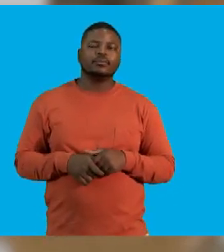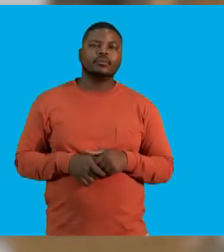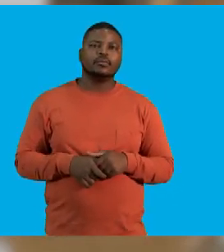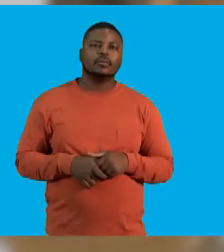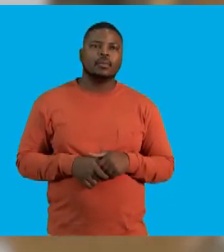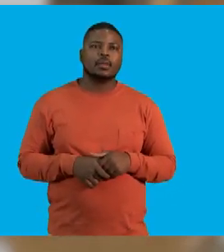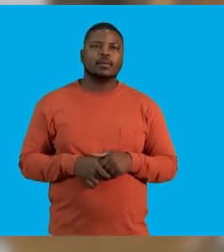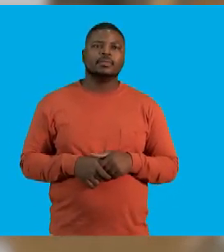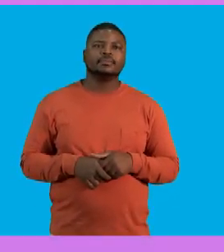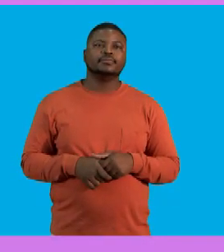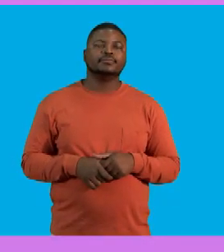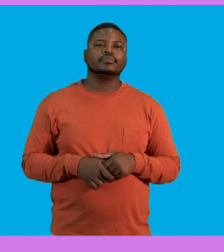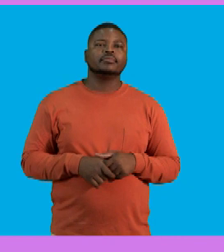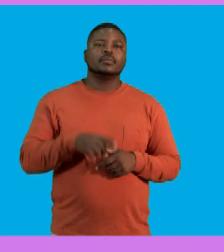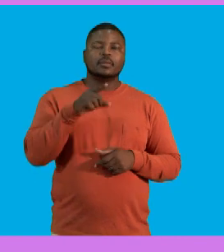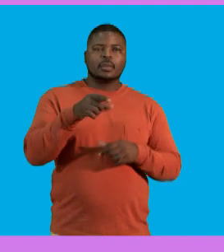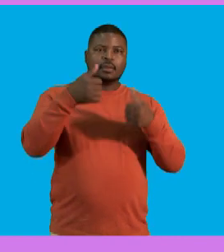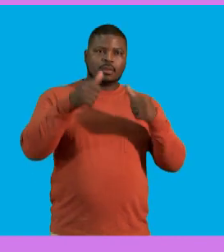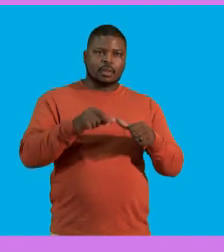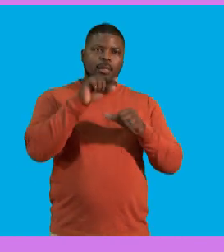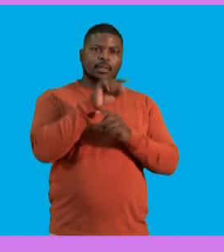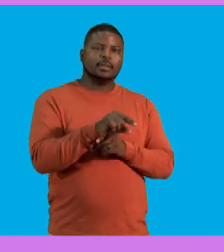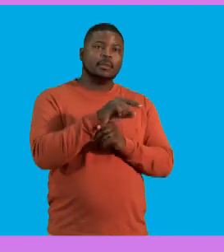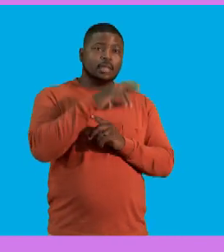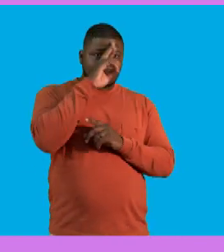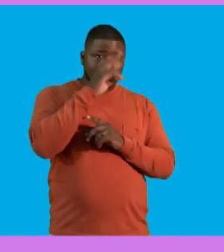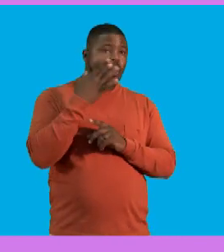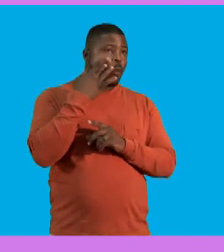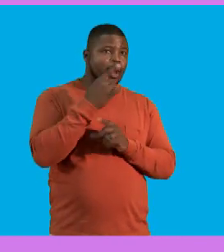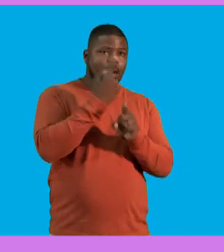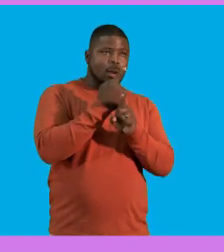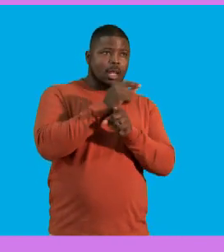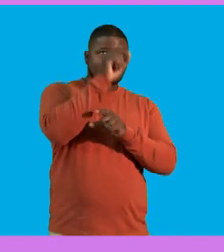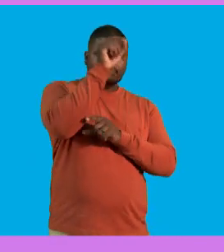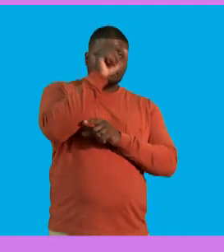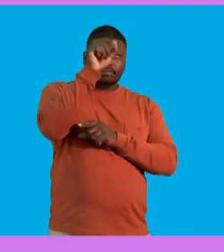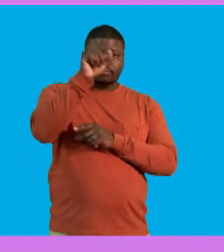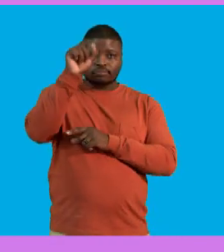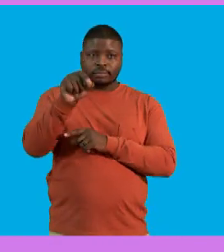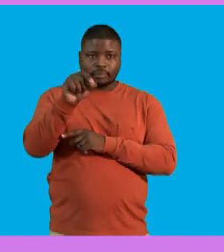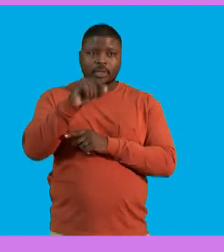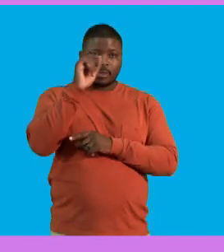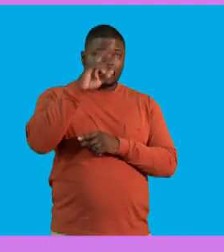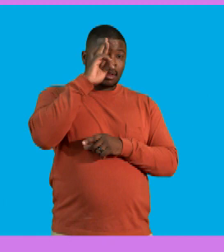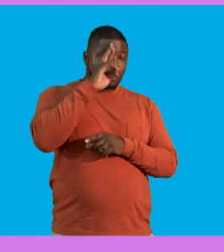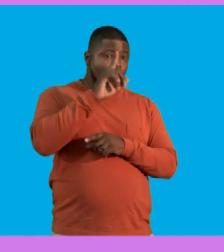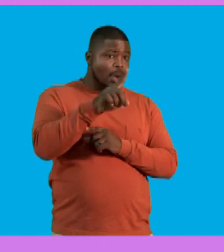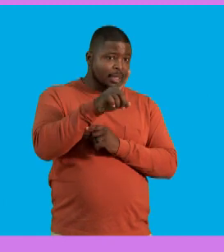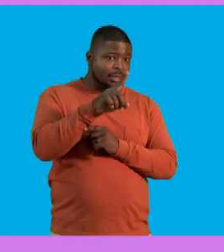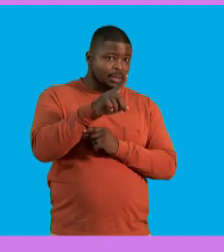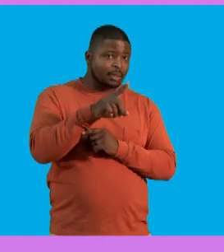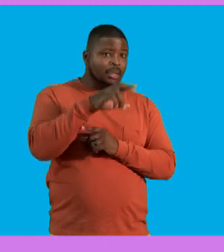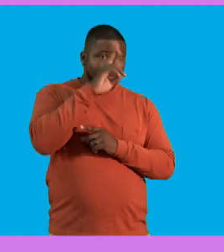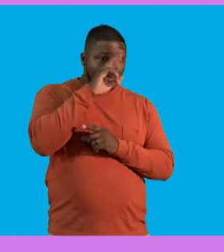we looked at. When we sketch a tally table, we need to remember that, come on, there we